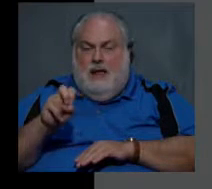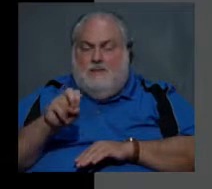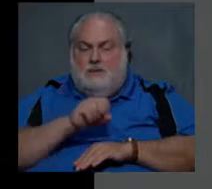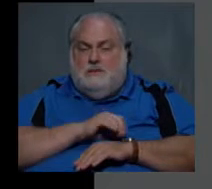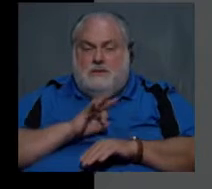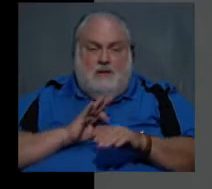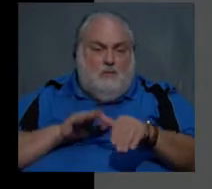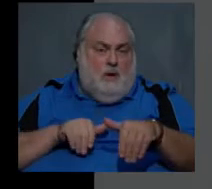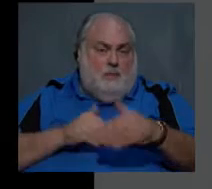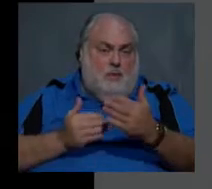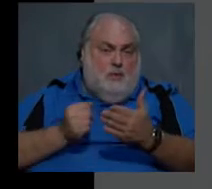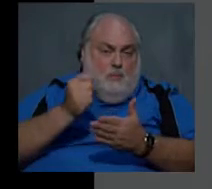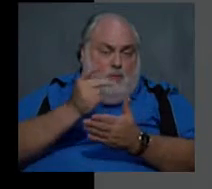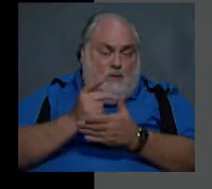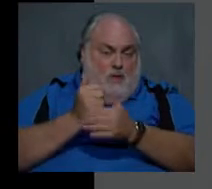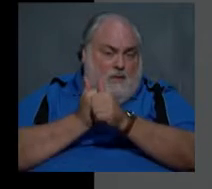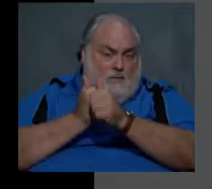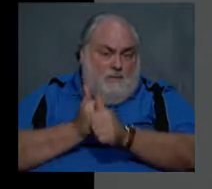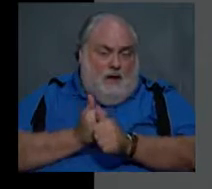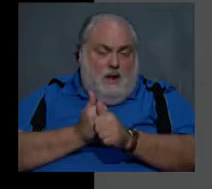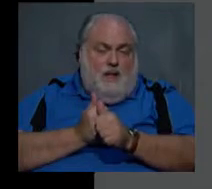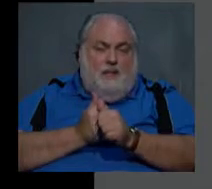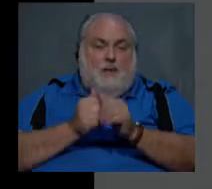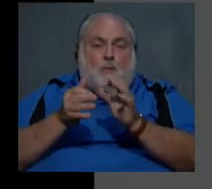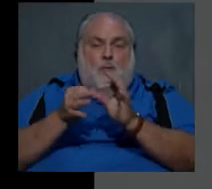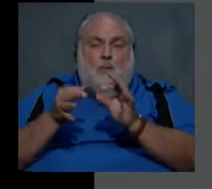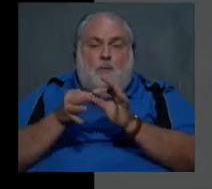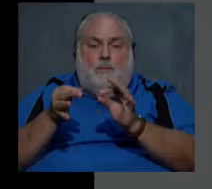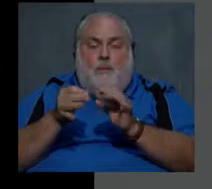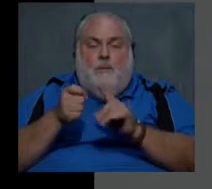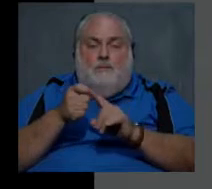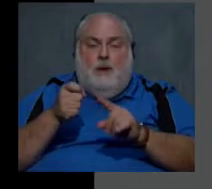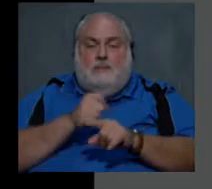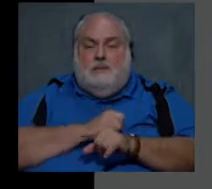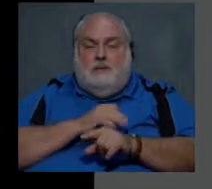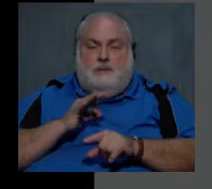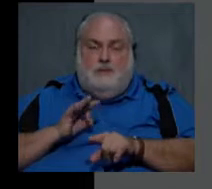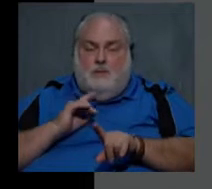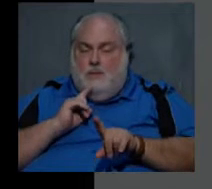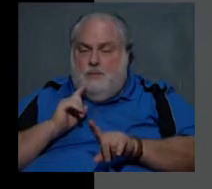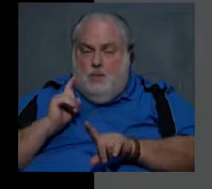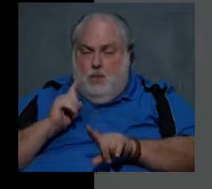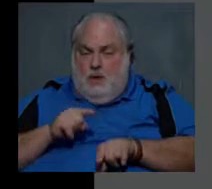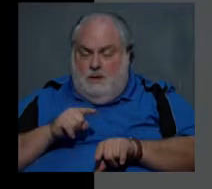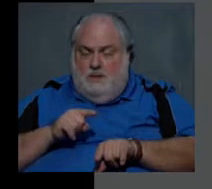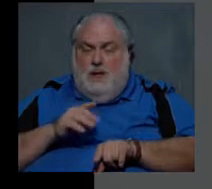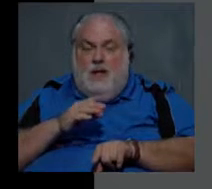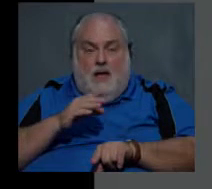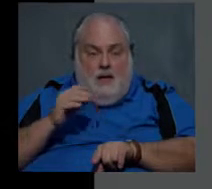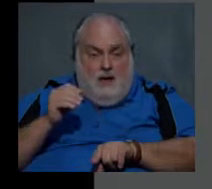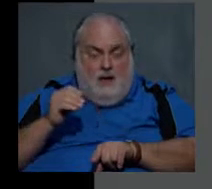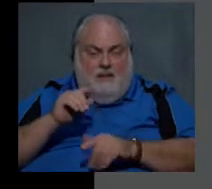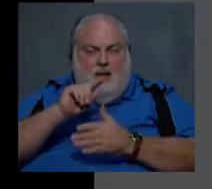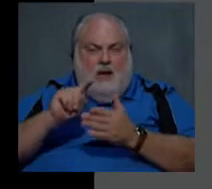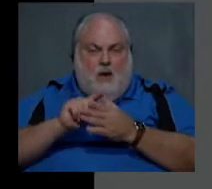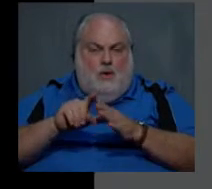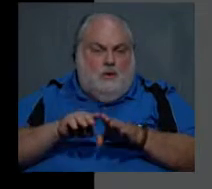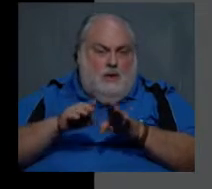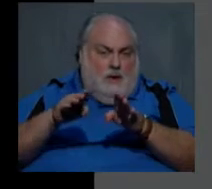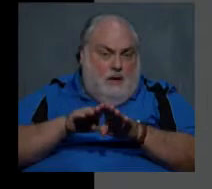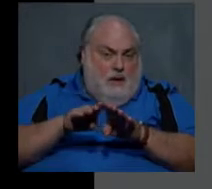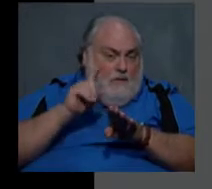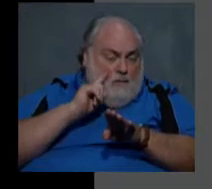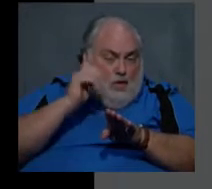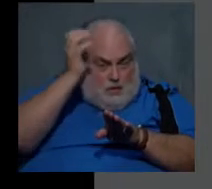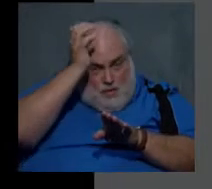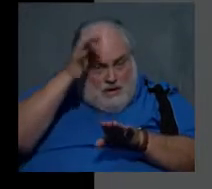to compliance with the comments and conditions as outlined in paragraphs D, E, and F of the agenda staff report. Staff recommends the hours of dumpster service be limited